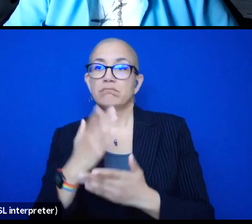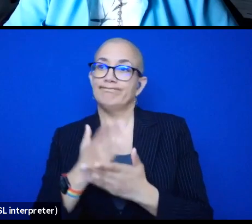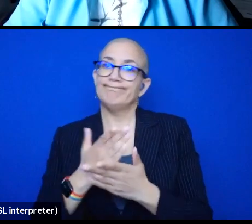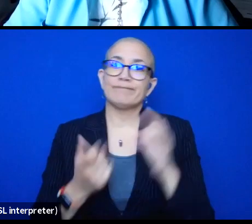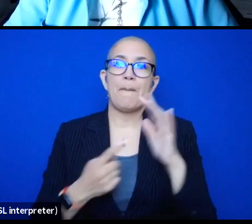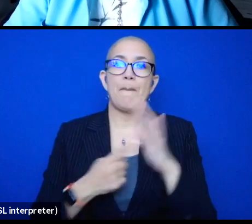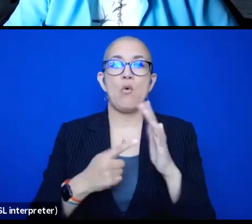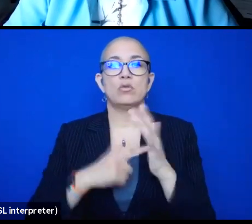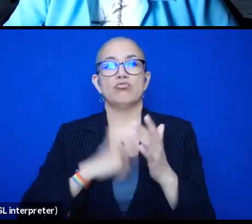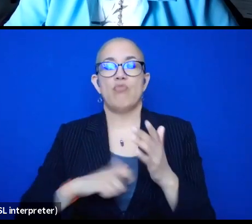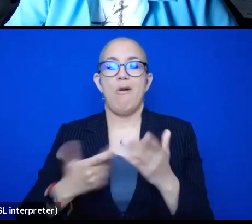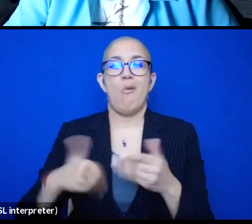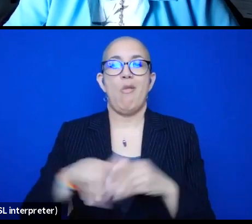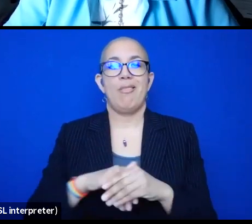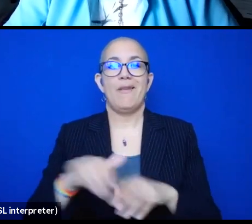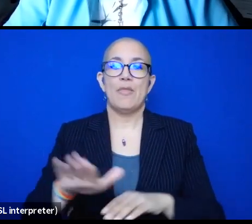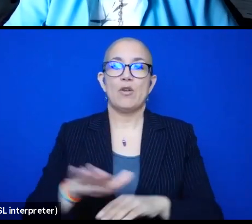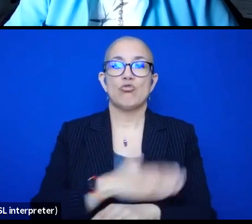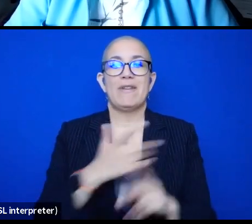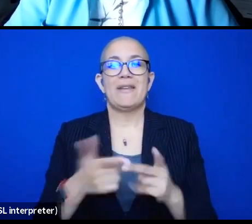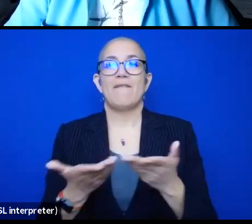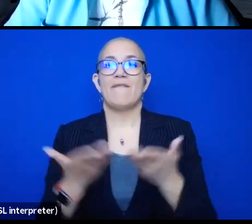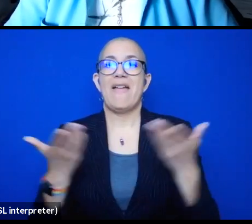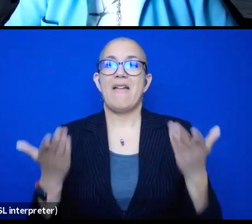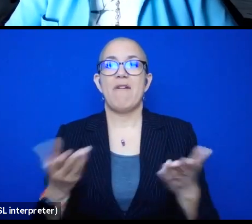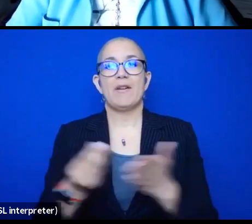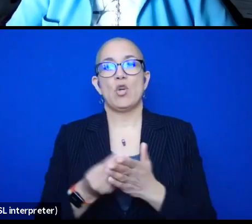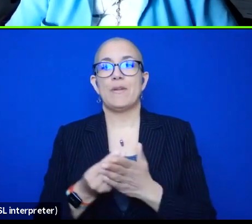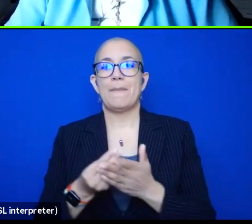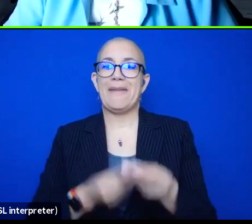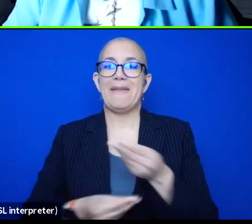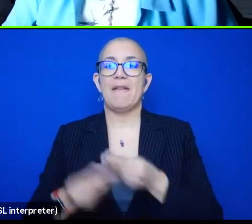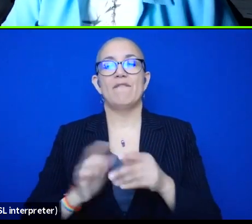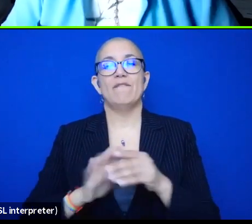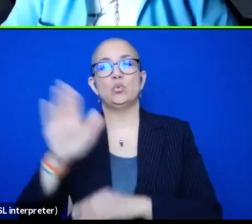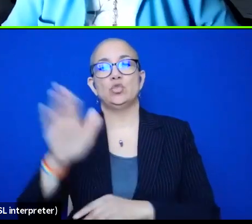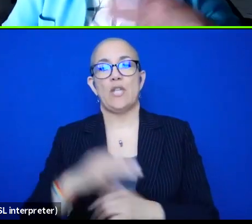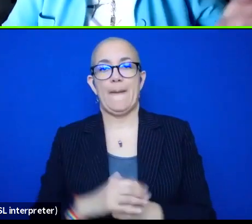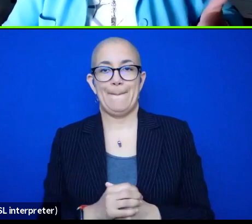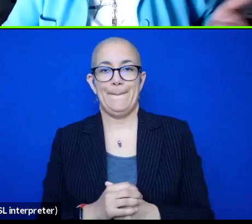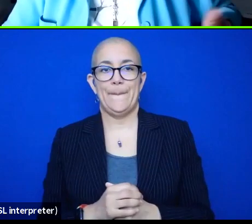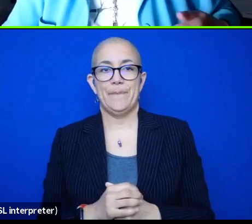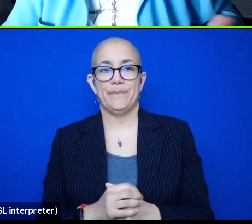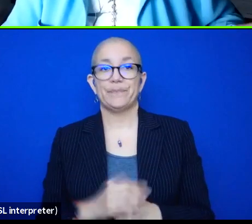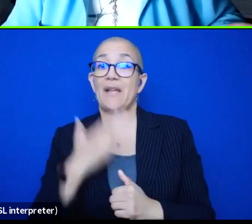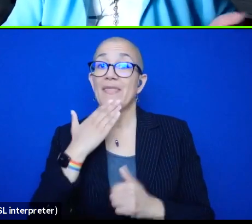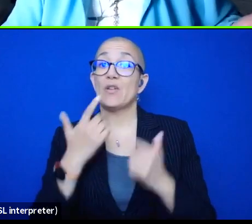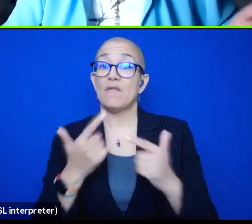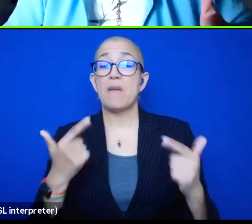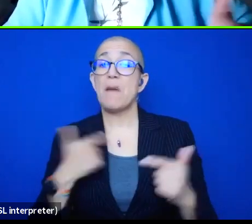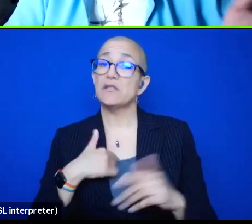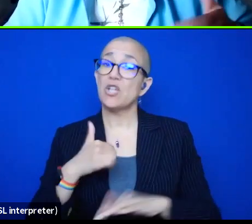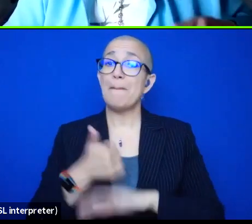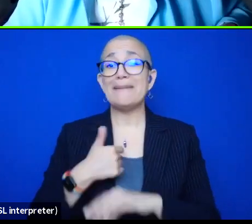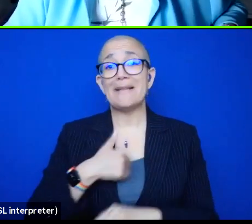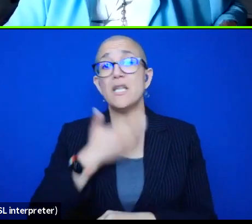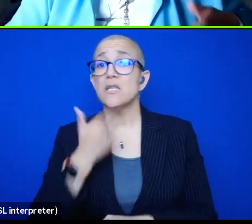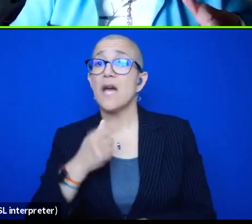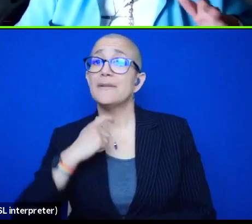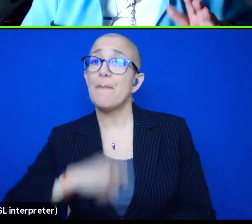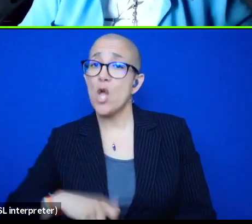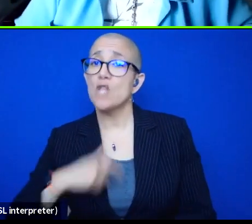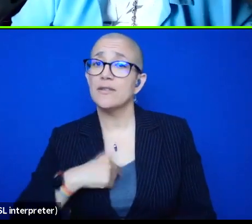the green, fairer economy of the future. Well, thank you very much. Now, I'm basically quite a nice person, but I've been asked to